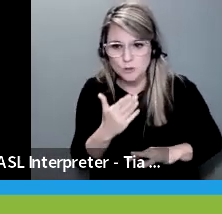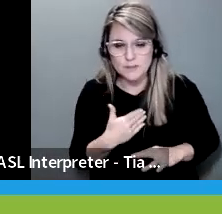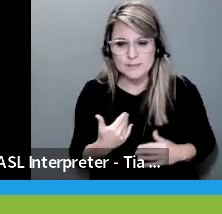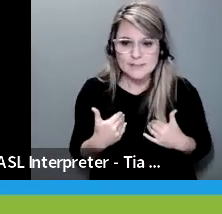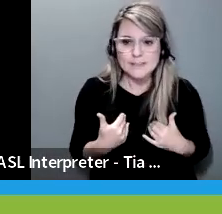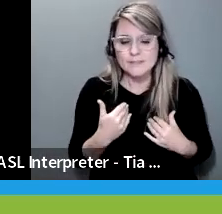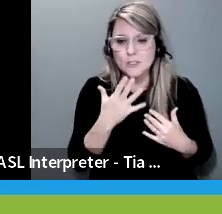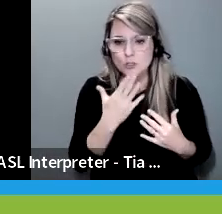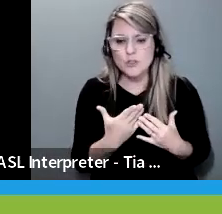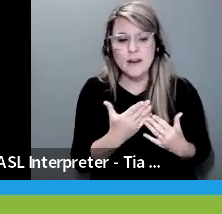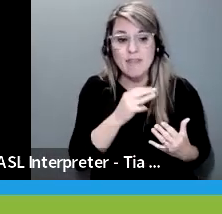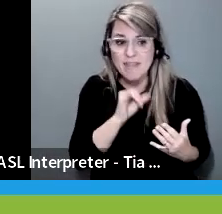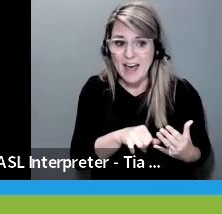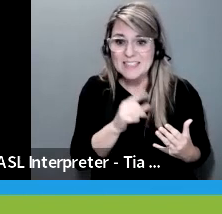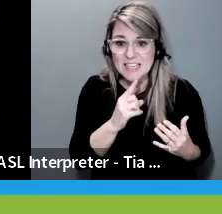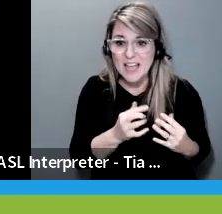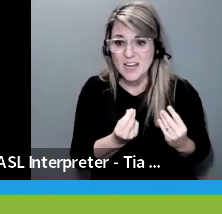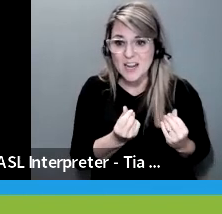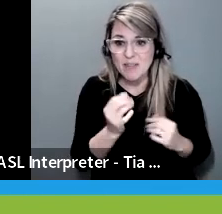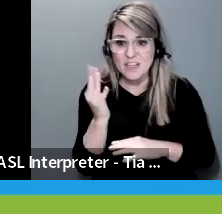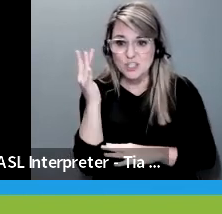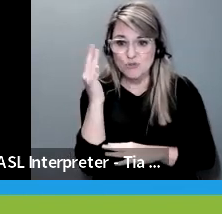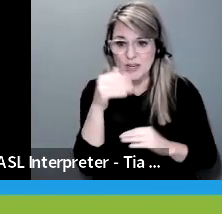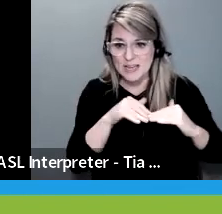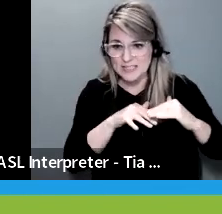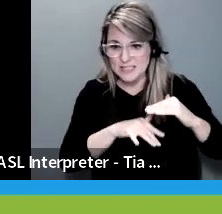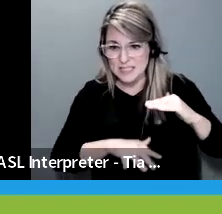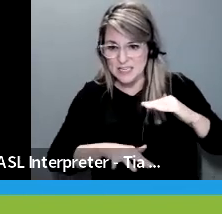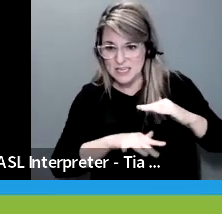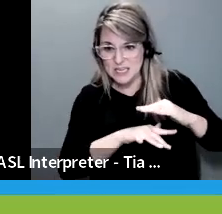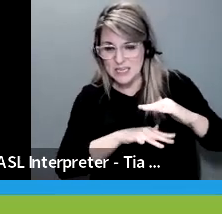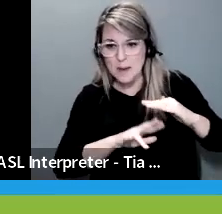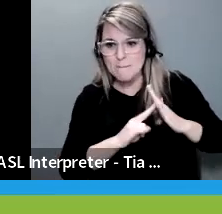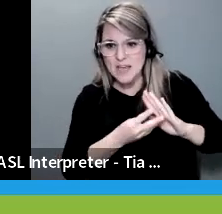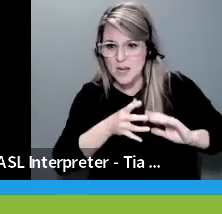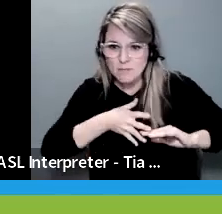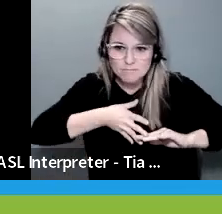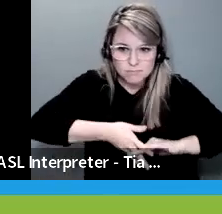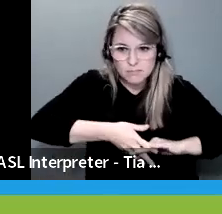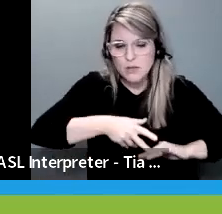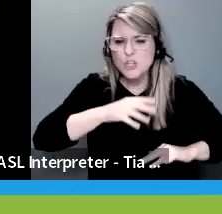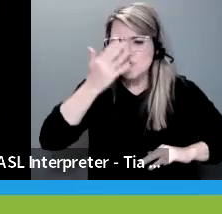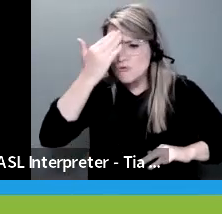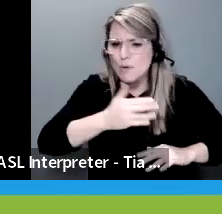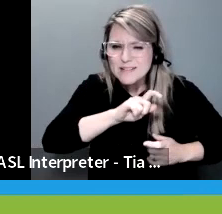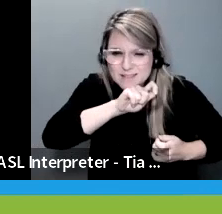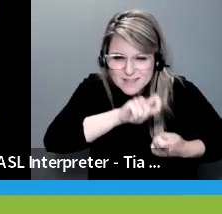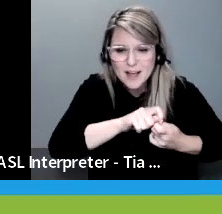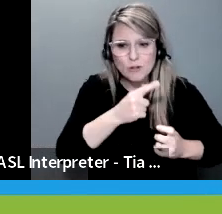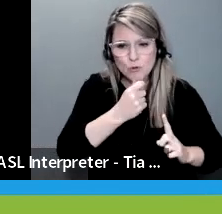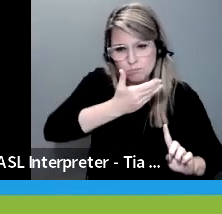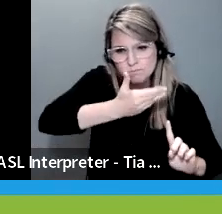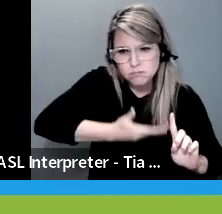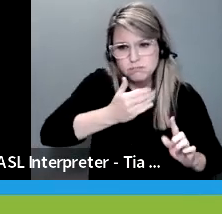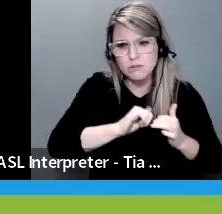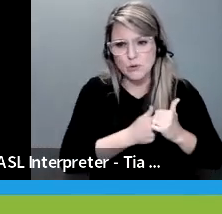roots are good premises, and it's able to have abundant leaves of protective factors. So this was really the intent behind